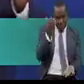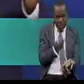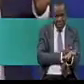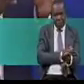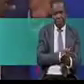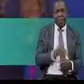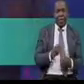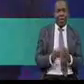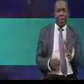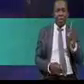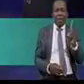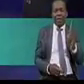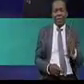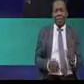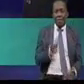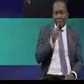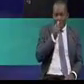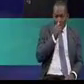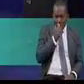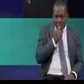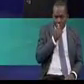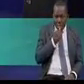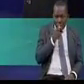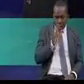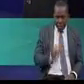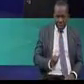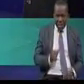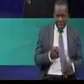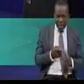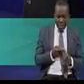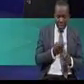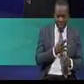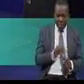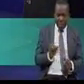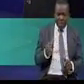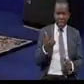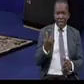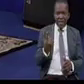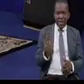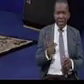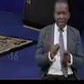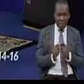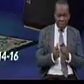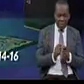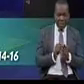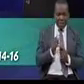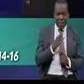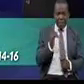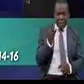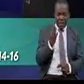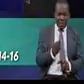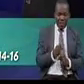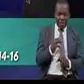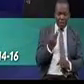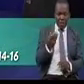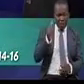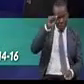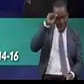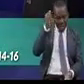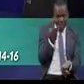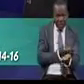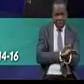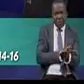by the faith of the Son. Look at Hebrews chapter 12, verse 1. It